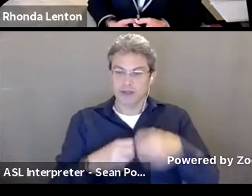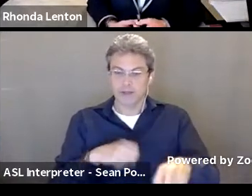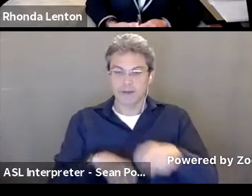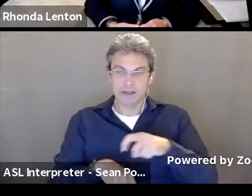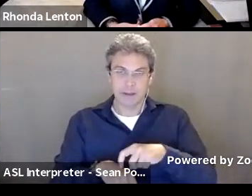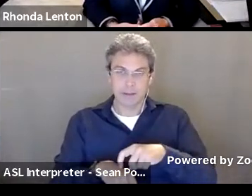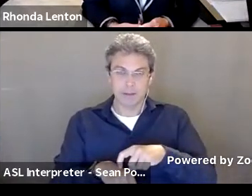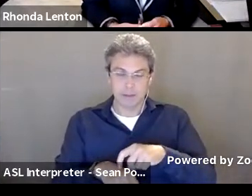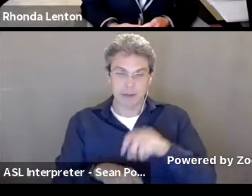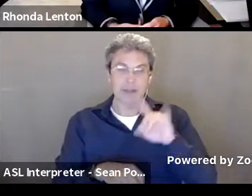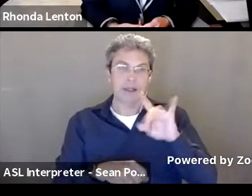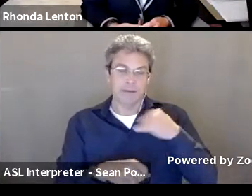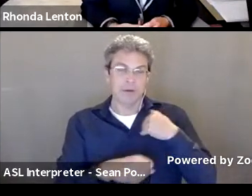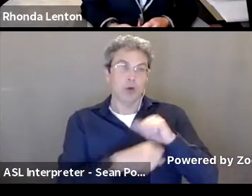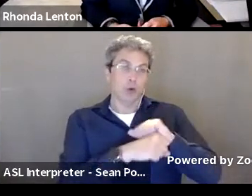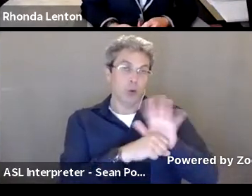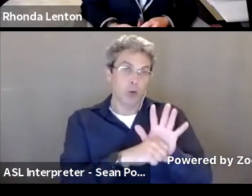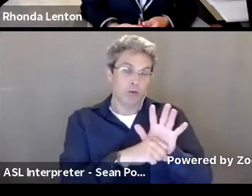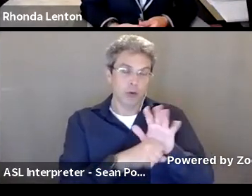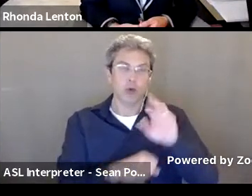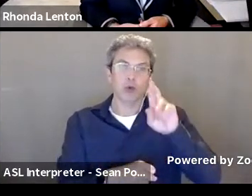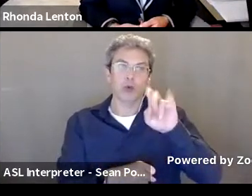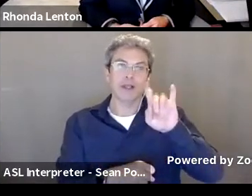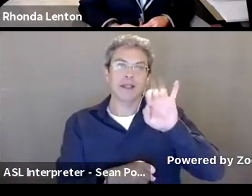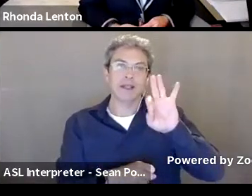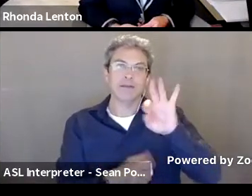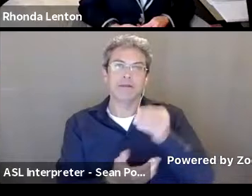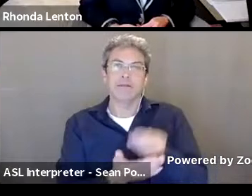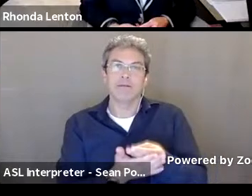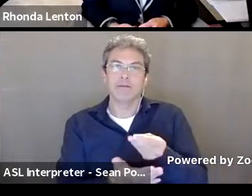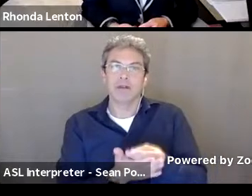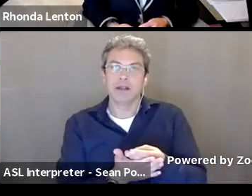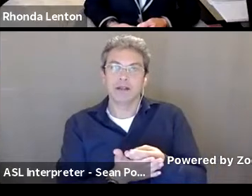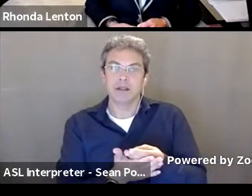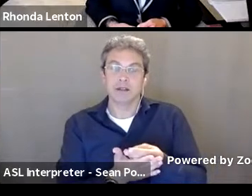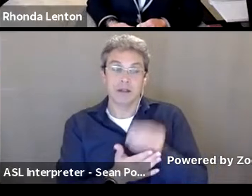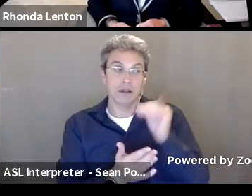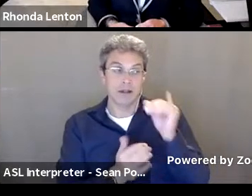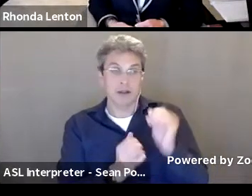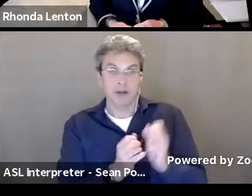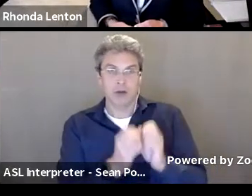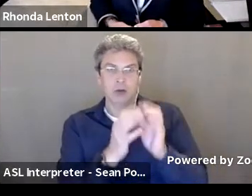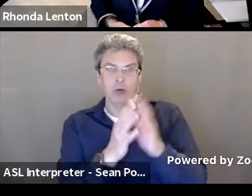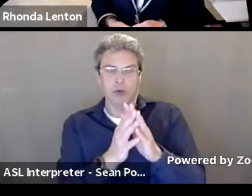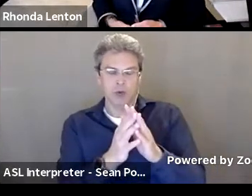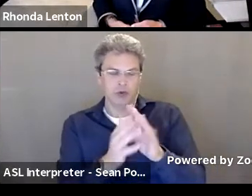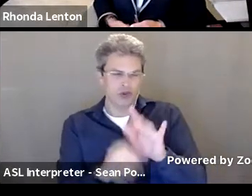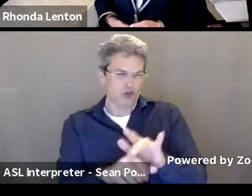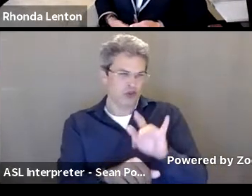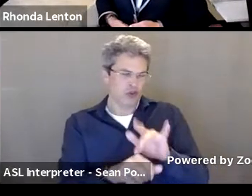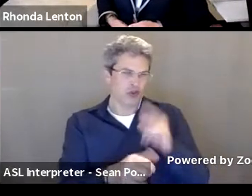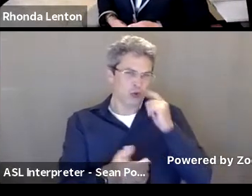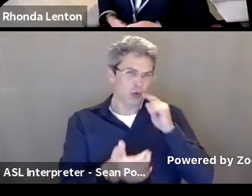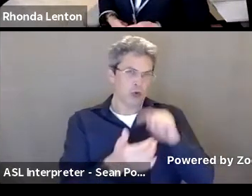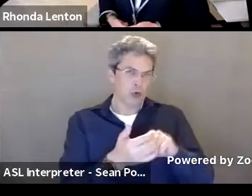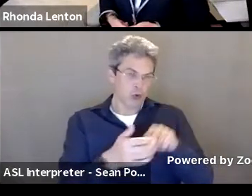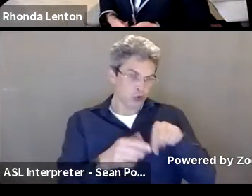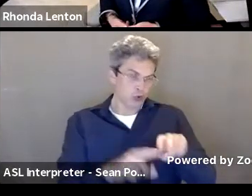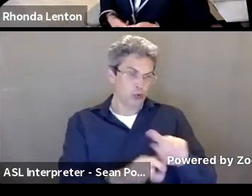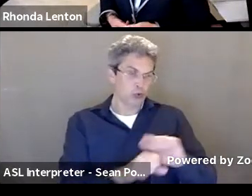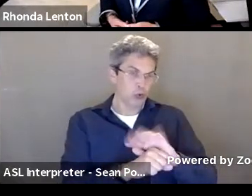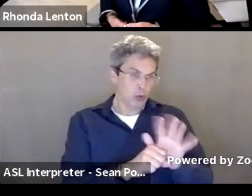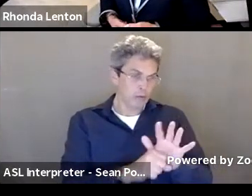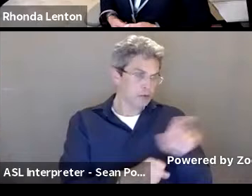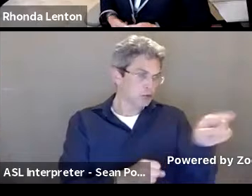COVID-19 relief fund. There still is a COVID-19 relief fund that was launched early on when it became evident that students were facing real emergency